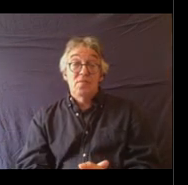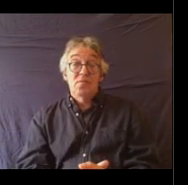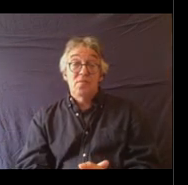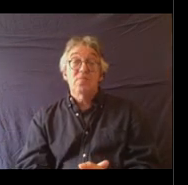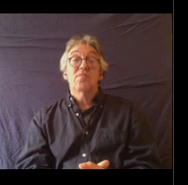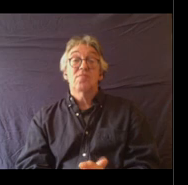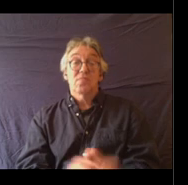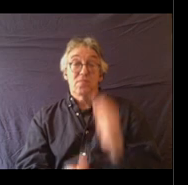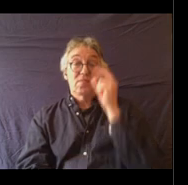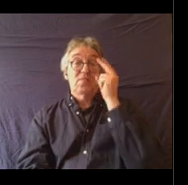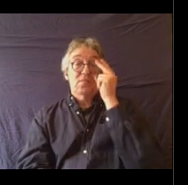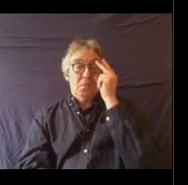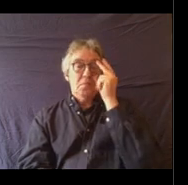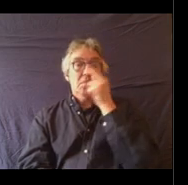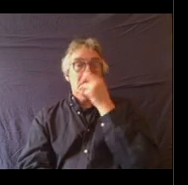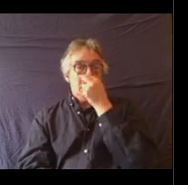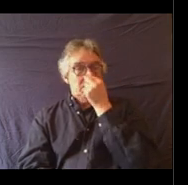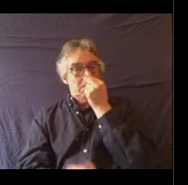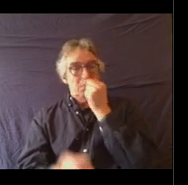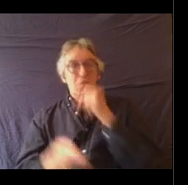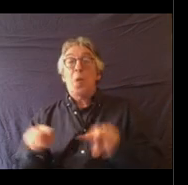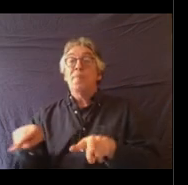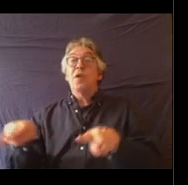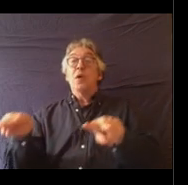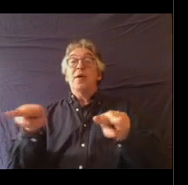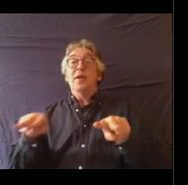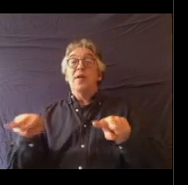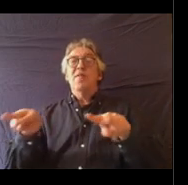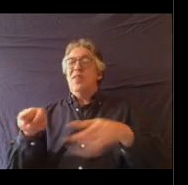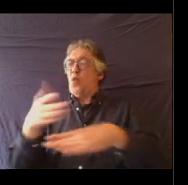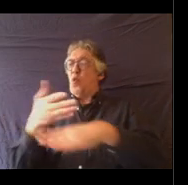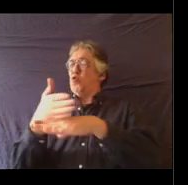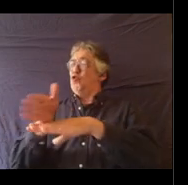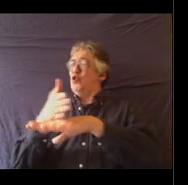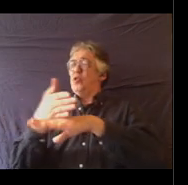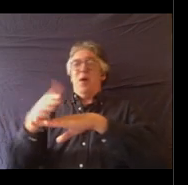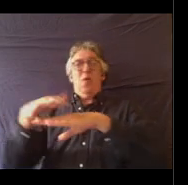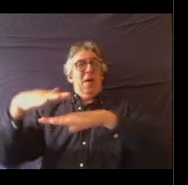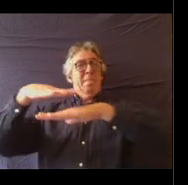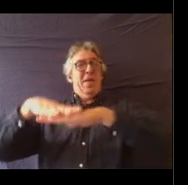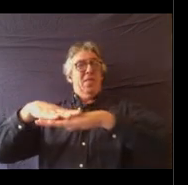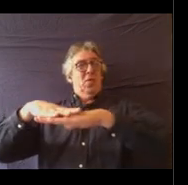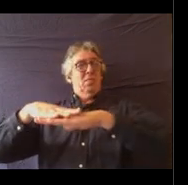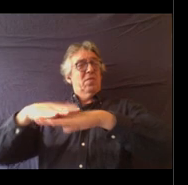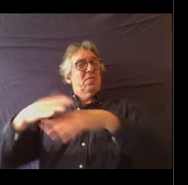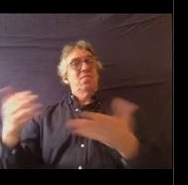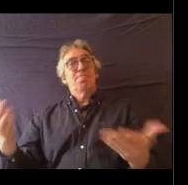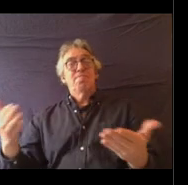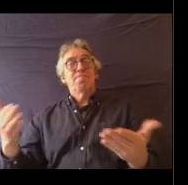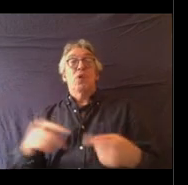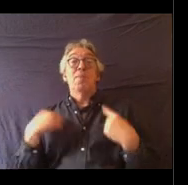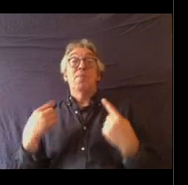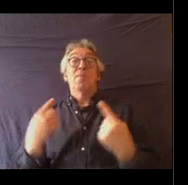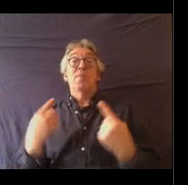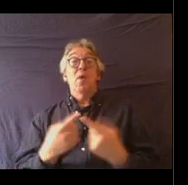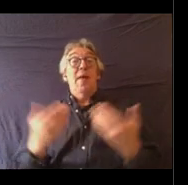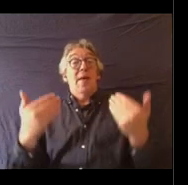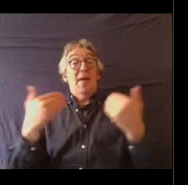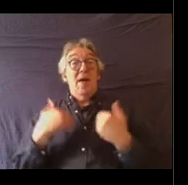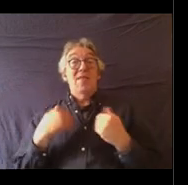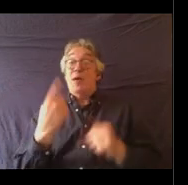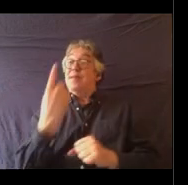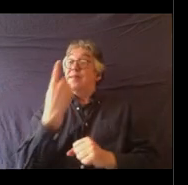On video sharing platforms, here we really want, I mean, in the whole digital single market strategy, we think that